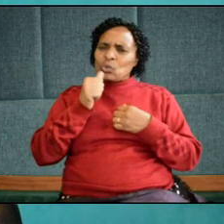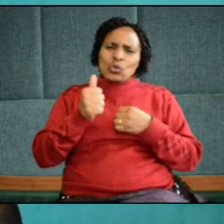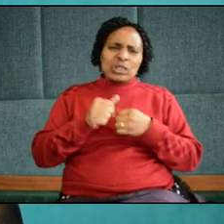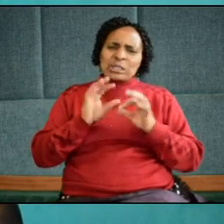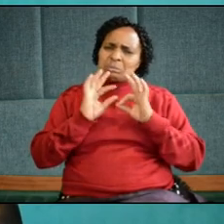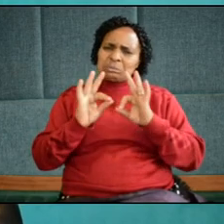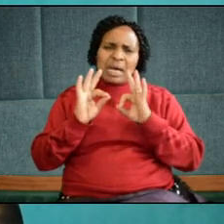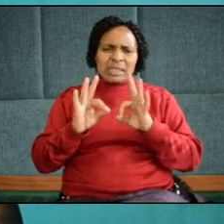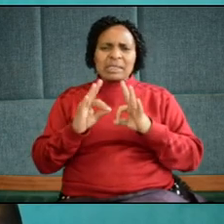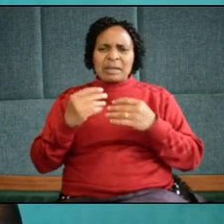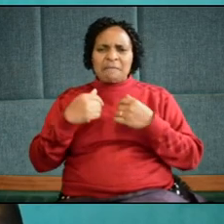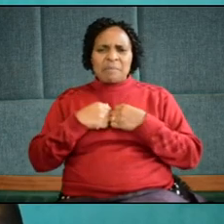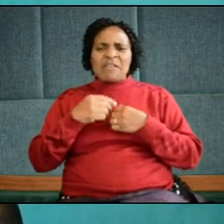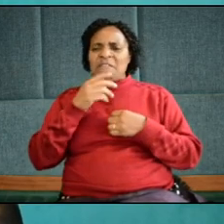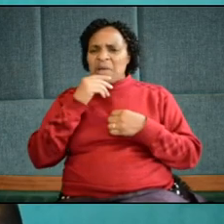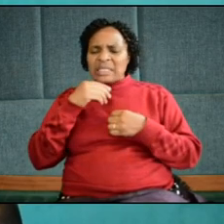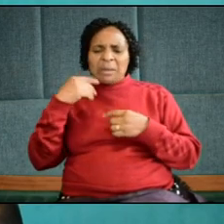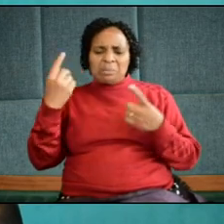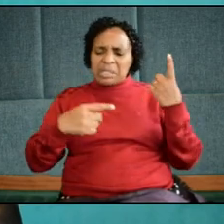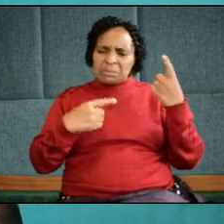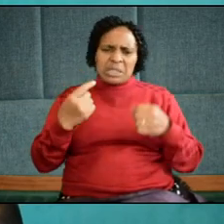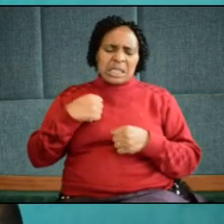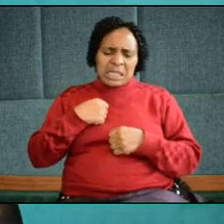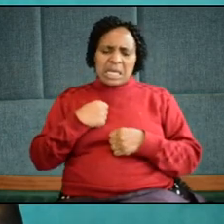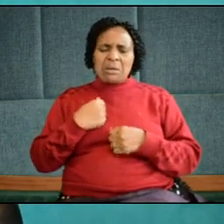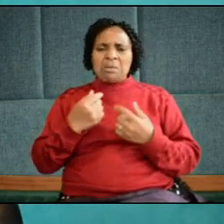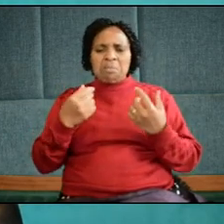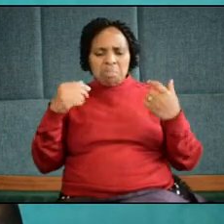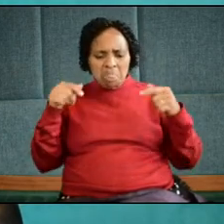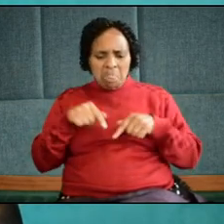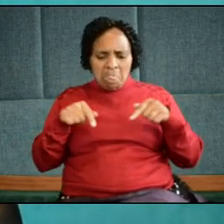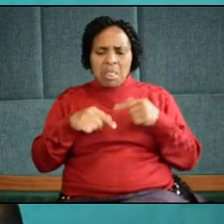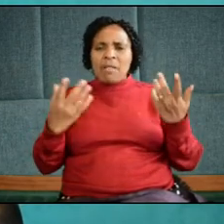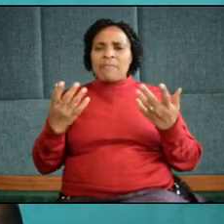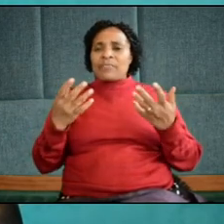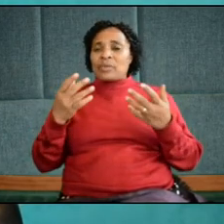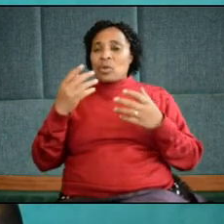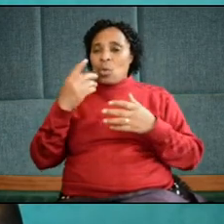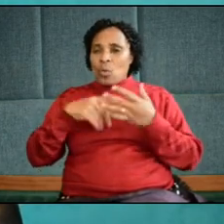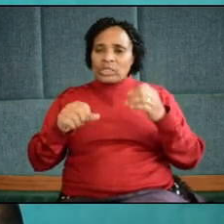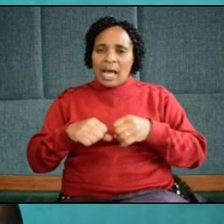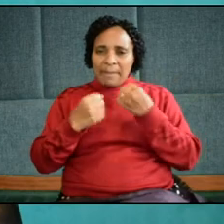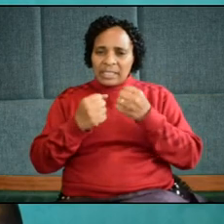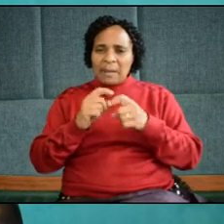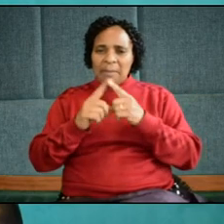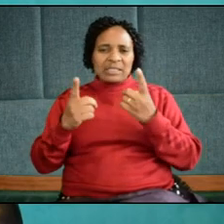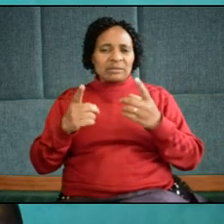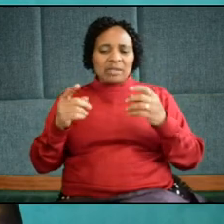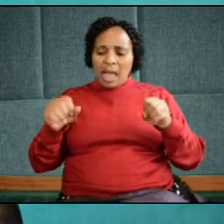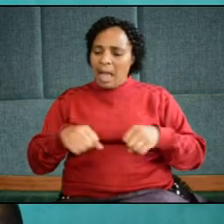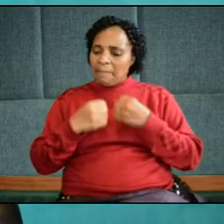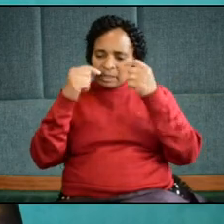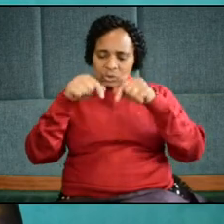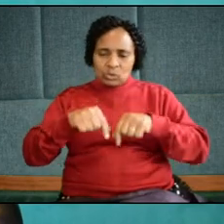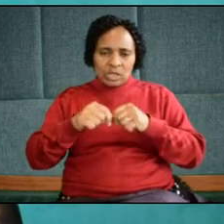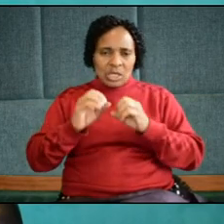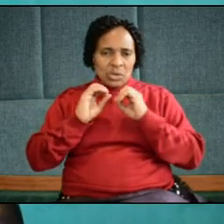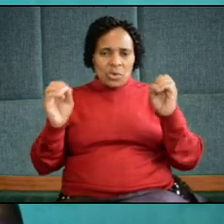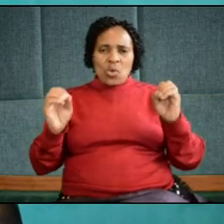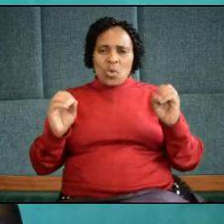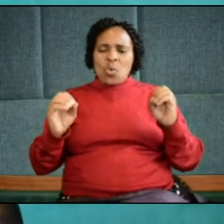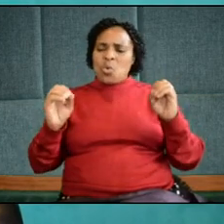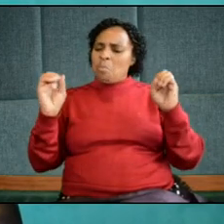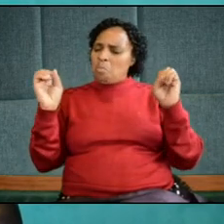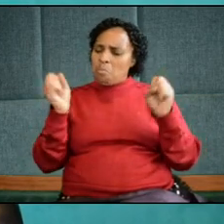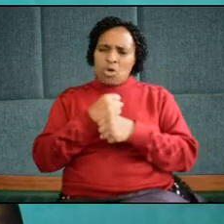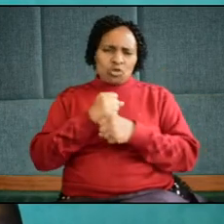traumatized. My father used to shout at me, used to beat me. Now that's why I smoke marijuana. Yeah. Okay, fine. That happened. Yeah. But yeah, it's no longer happening. True. Exactly. So you need